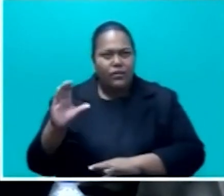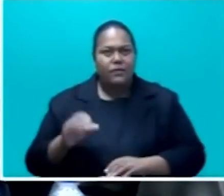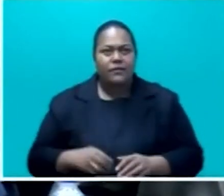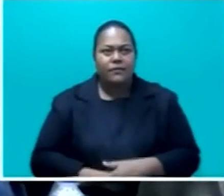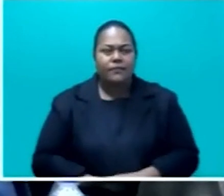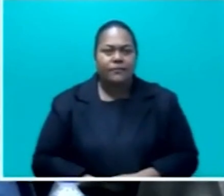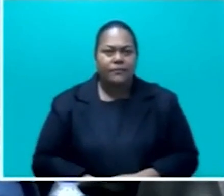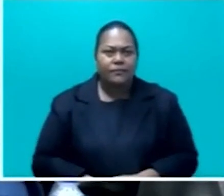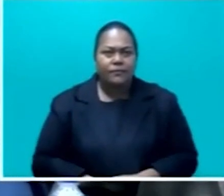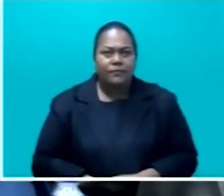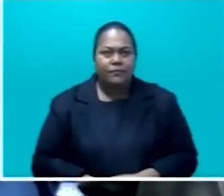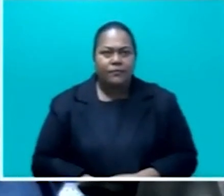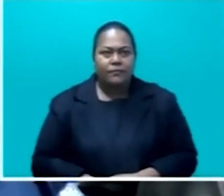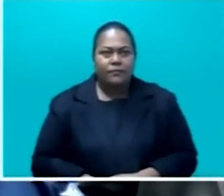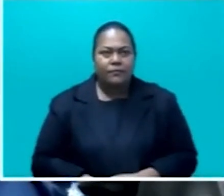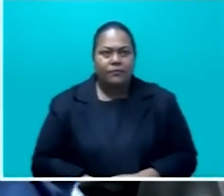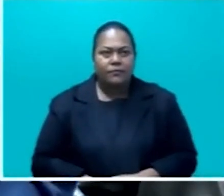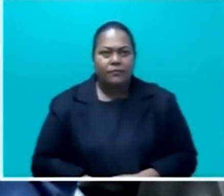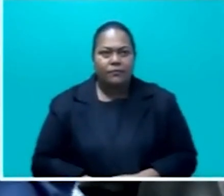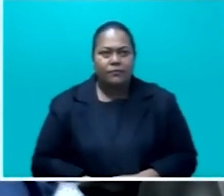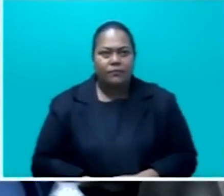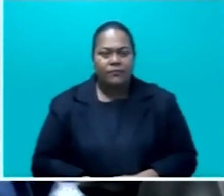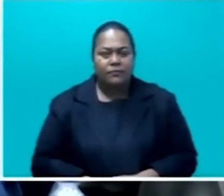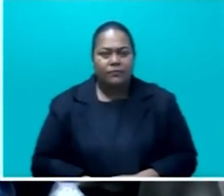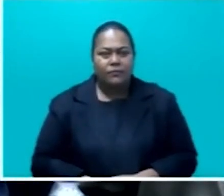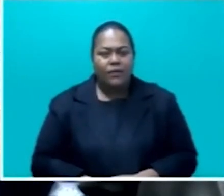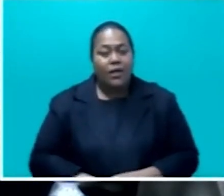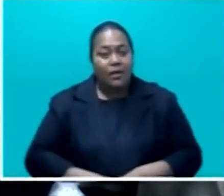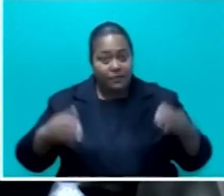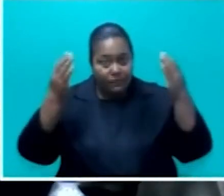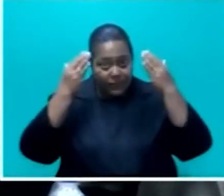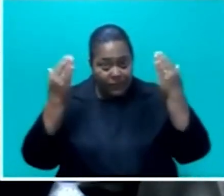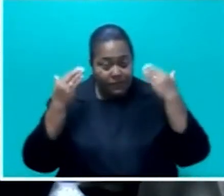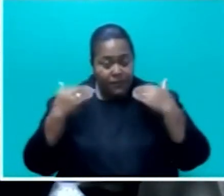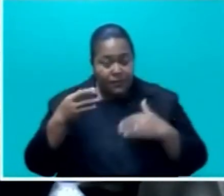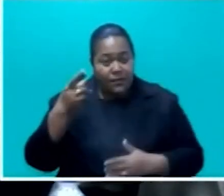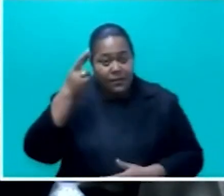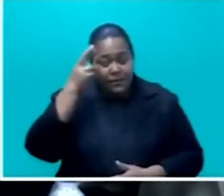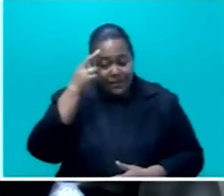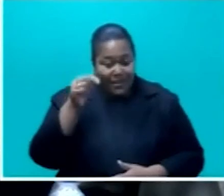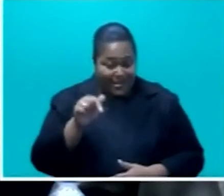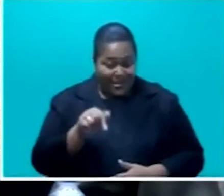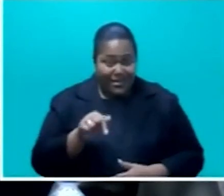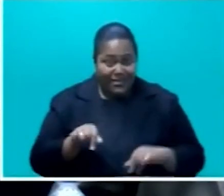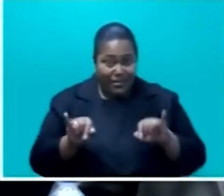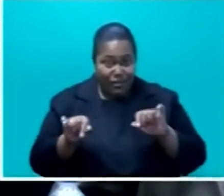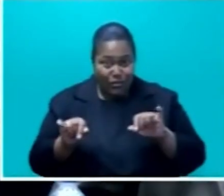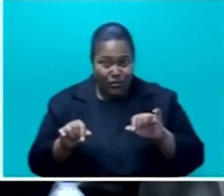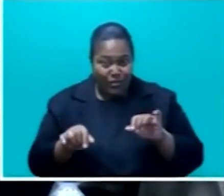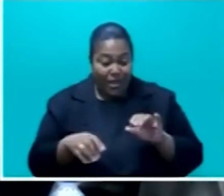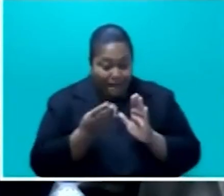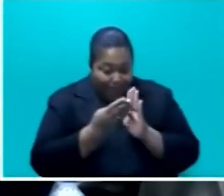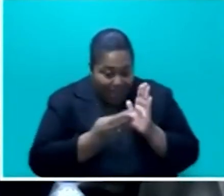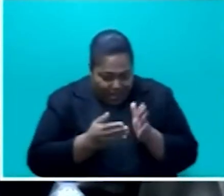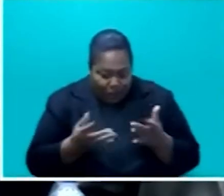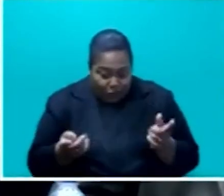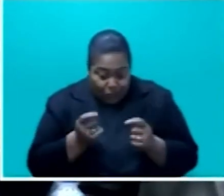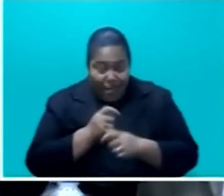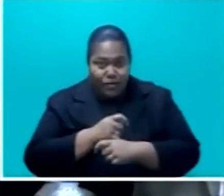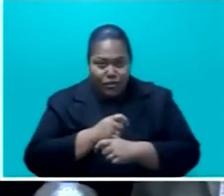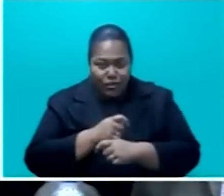Mr. Speaker, sir, it is precisely these issues that the bill seeks to rectify by